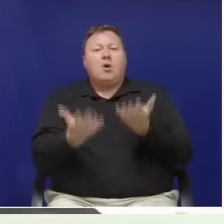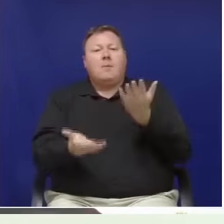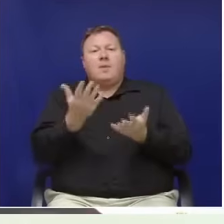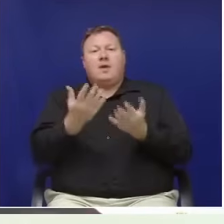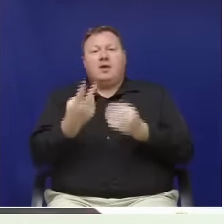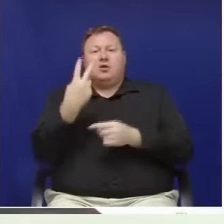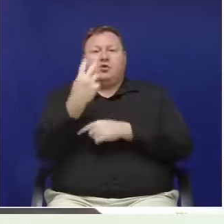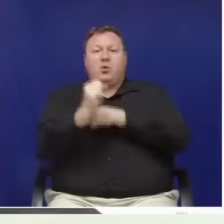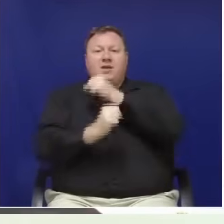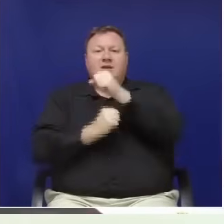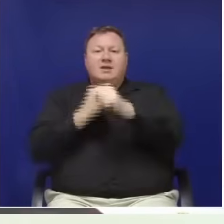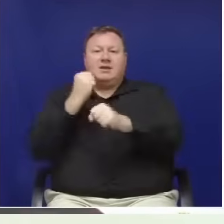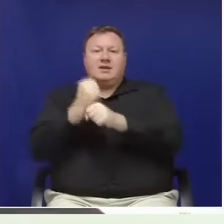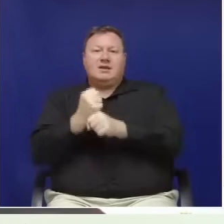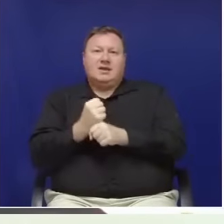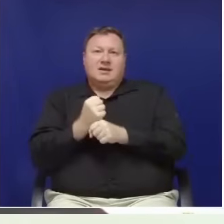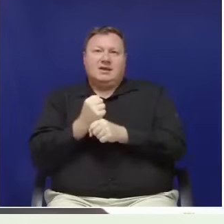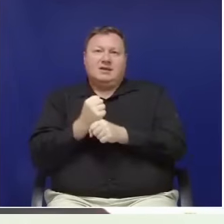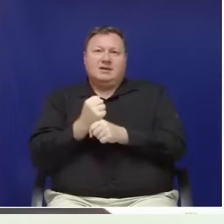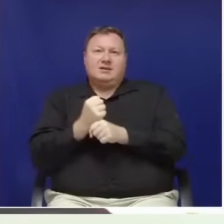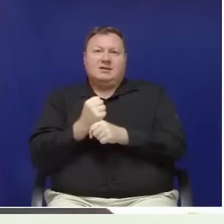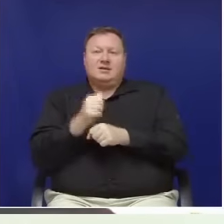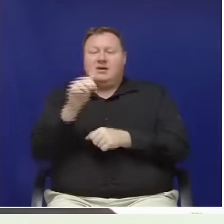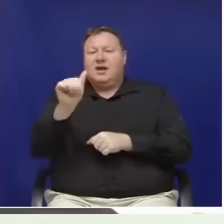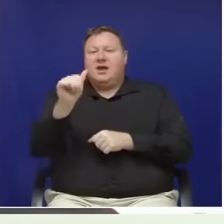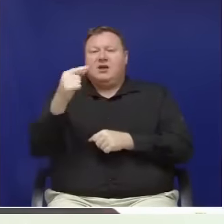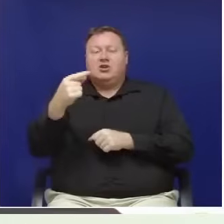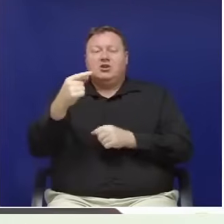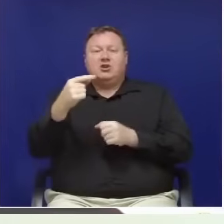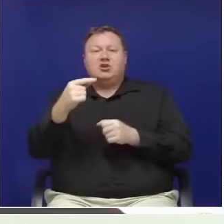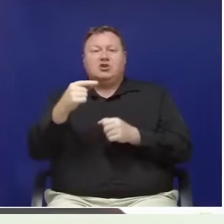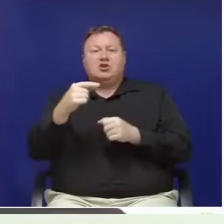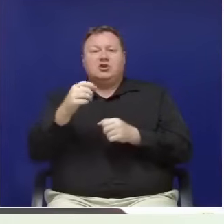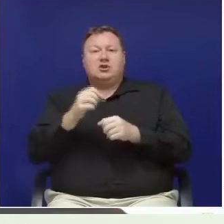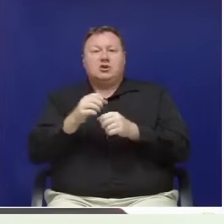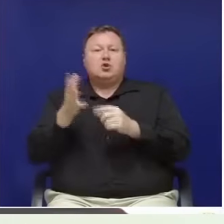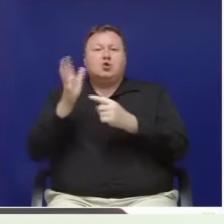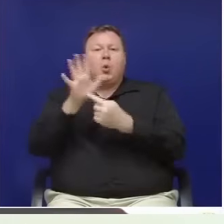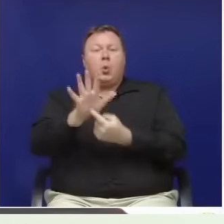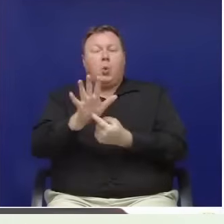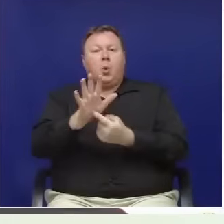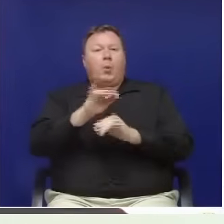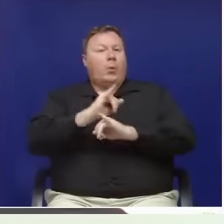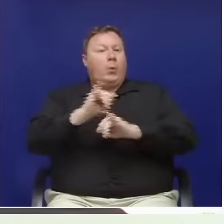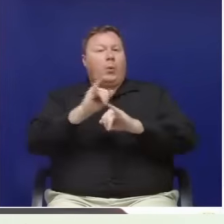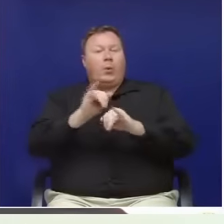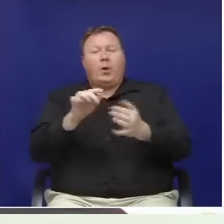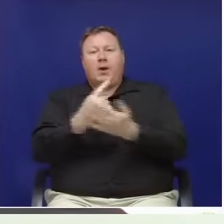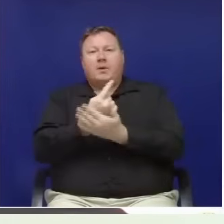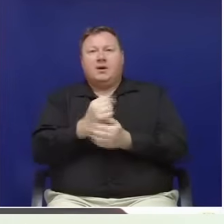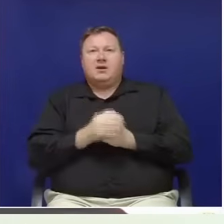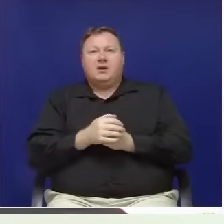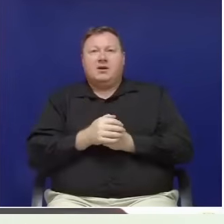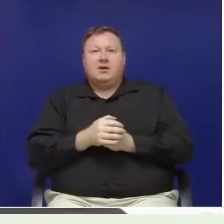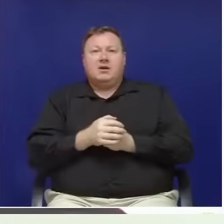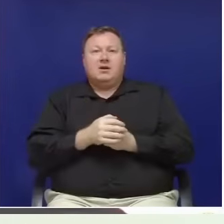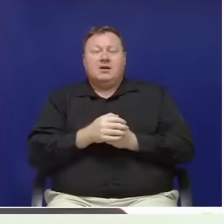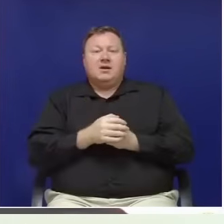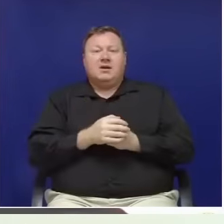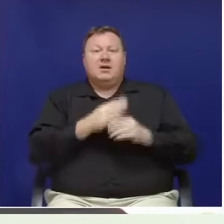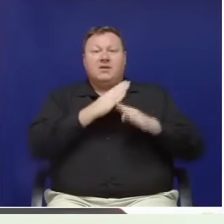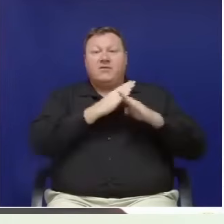of repeat adverse findings by the Auditor General, findings that neither Defence nor Treasury have